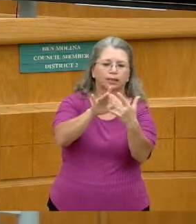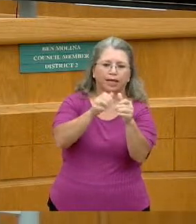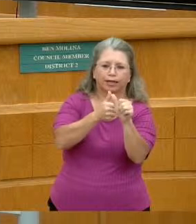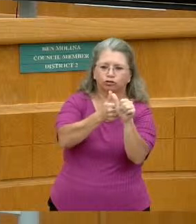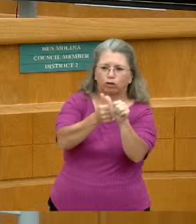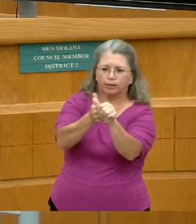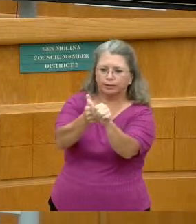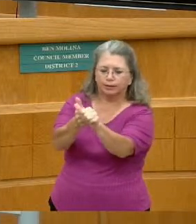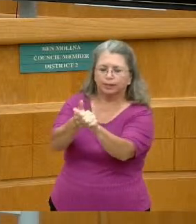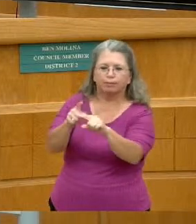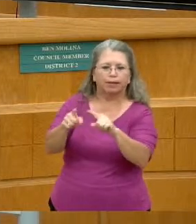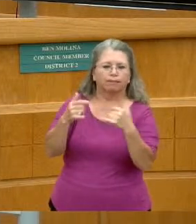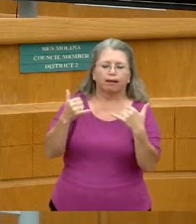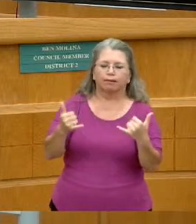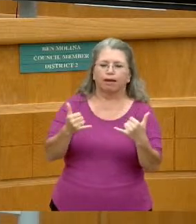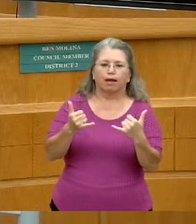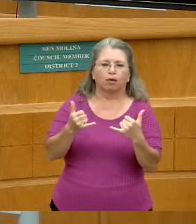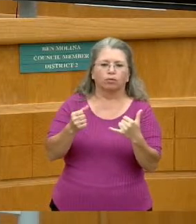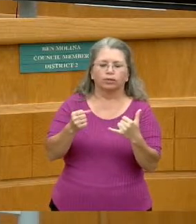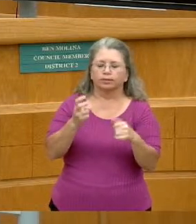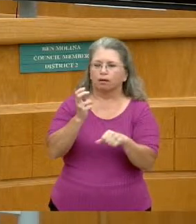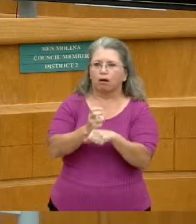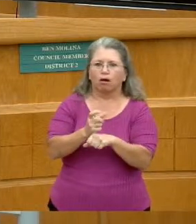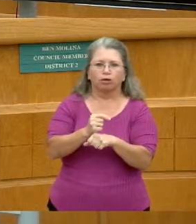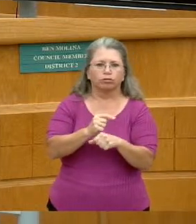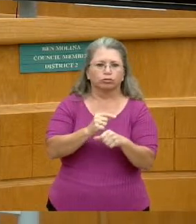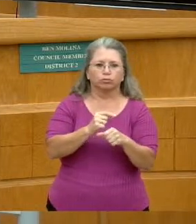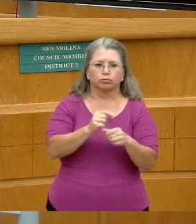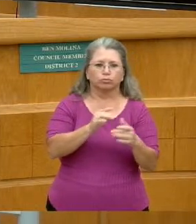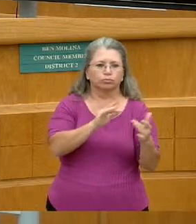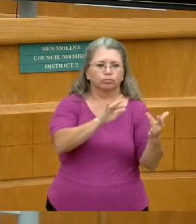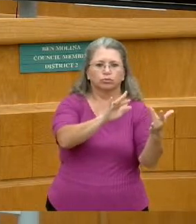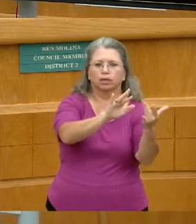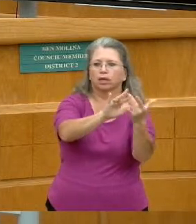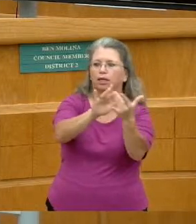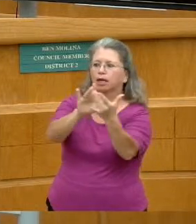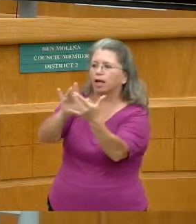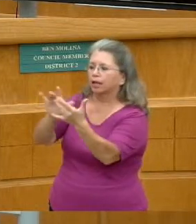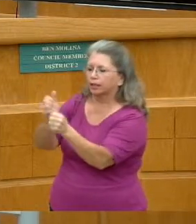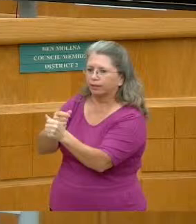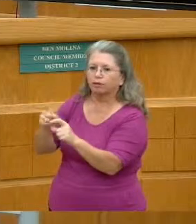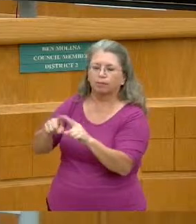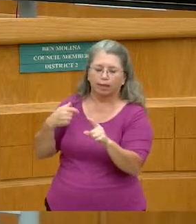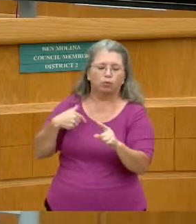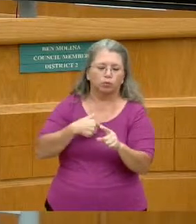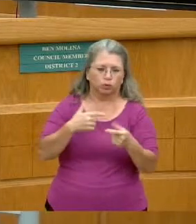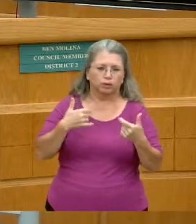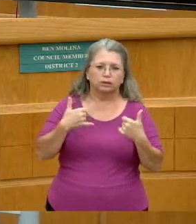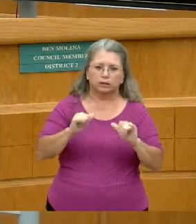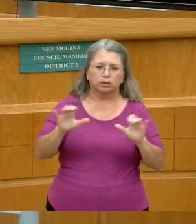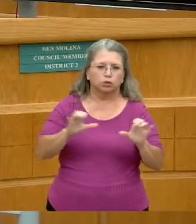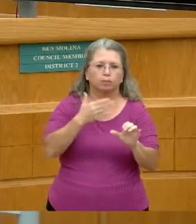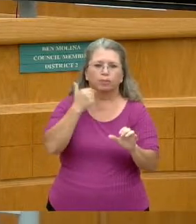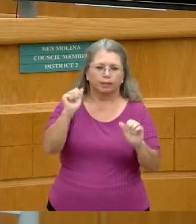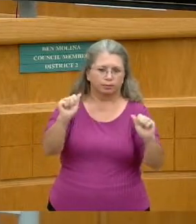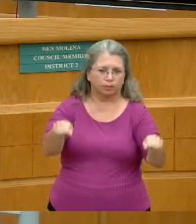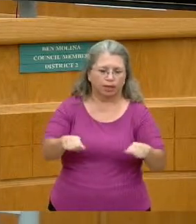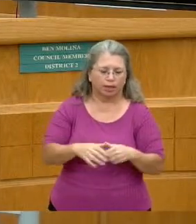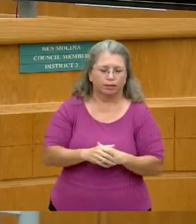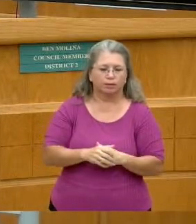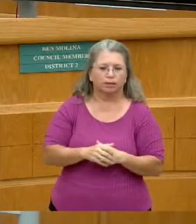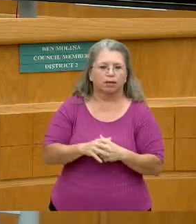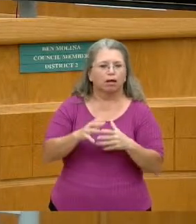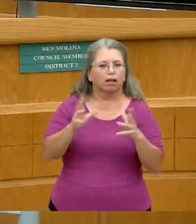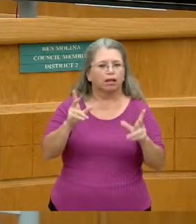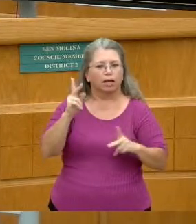hard to contact trace across the community, and we're doing the best that we can. So there's a lot of people